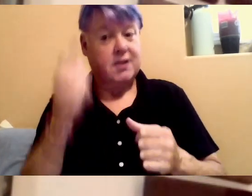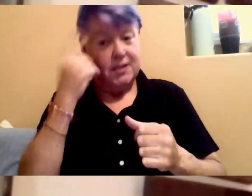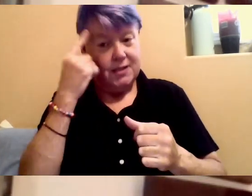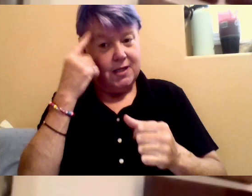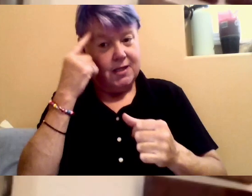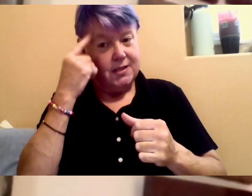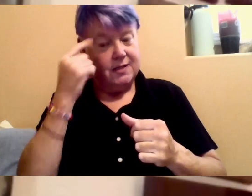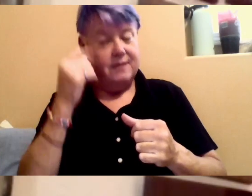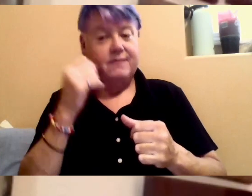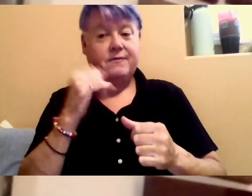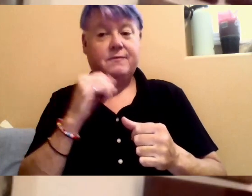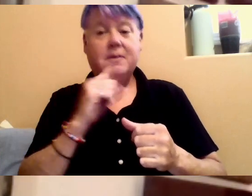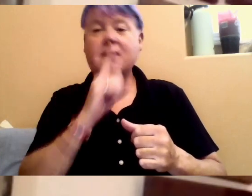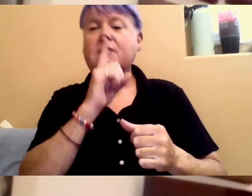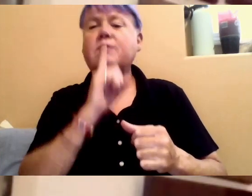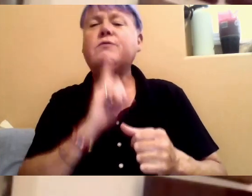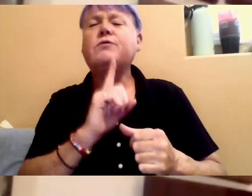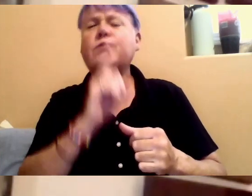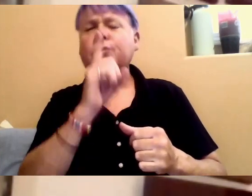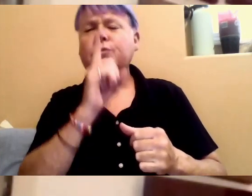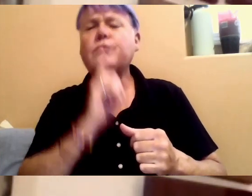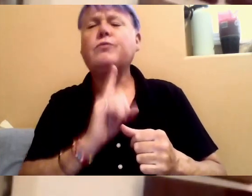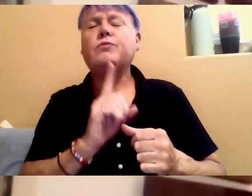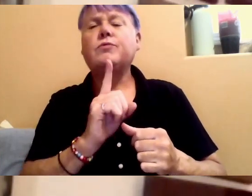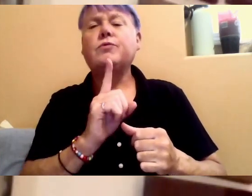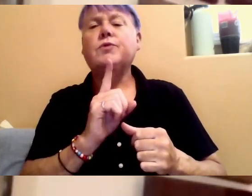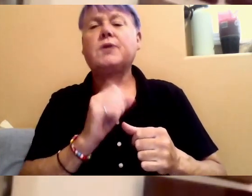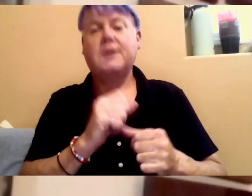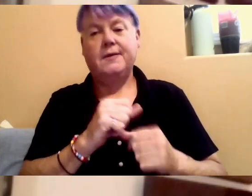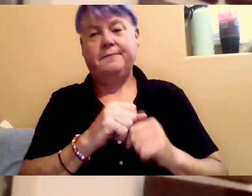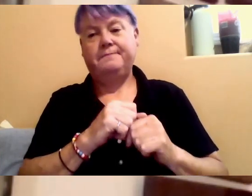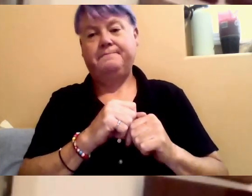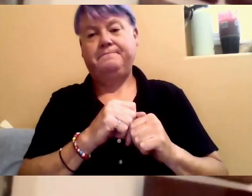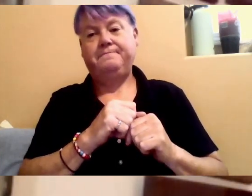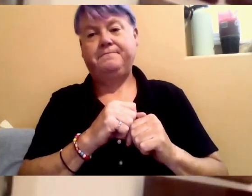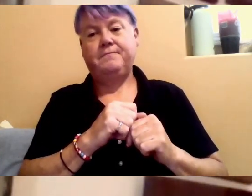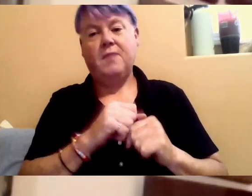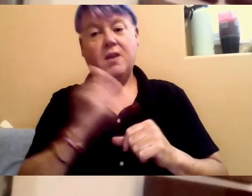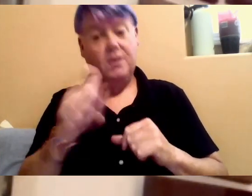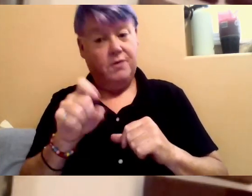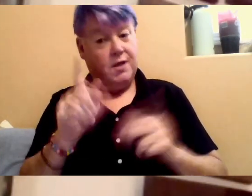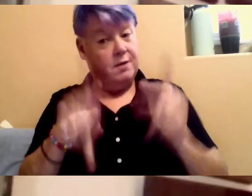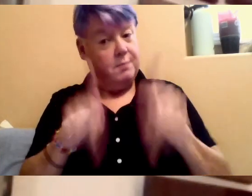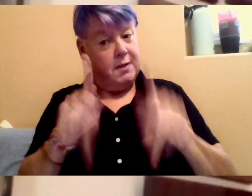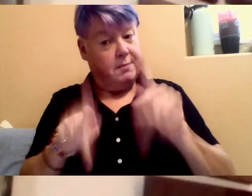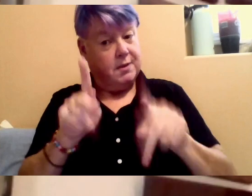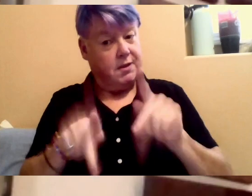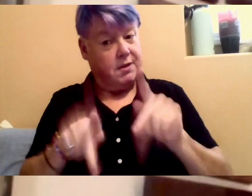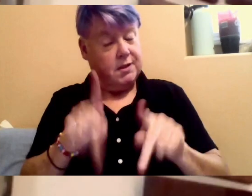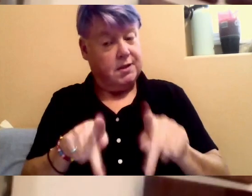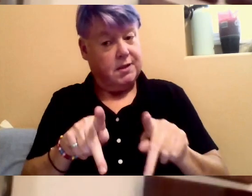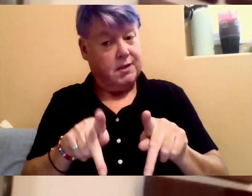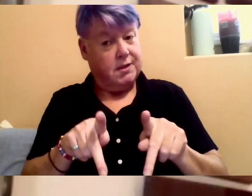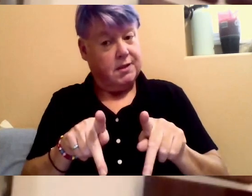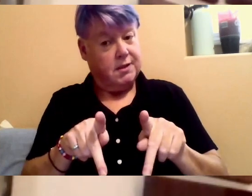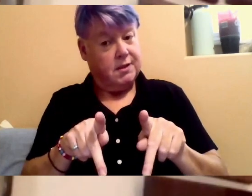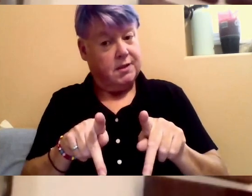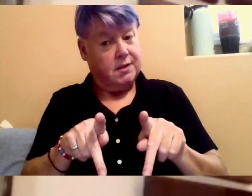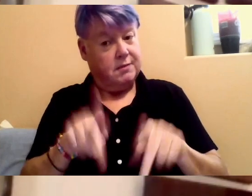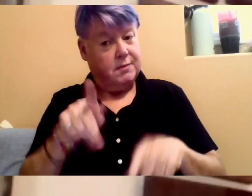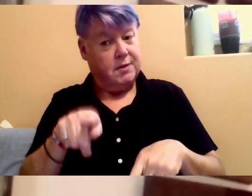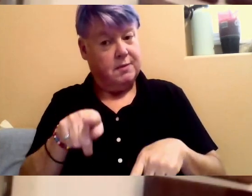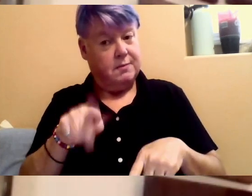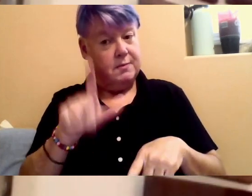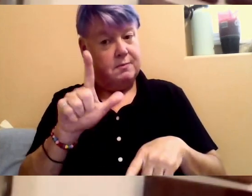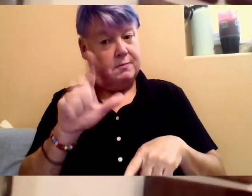is fundamental to the stories. You need people to be, the plots need